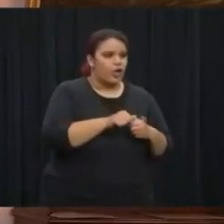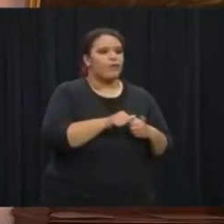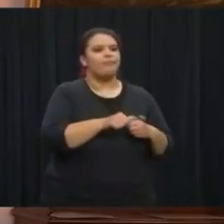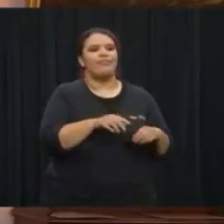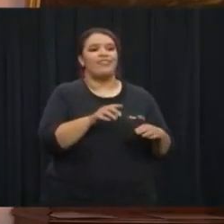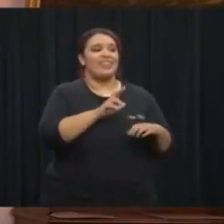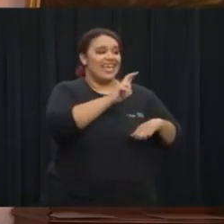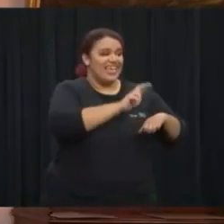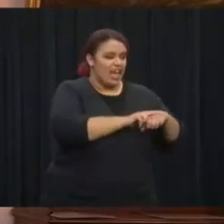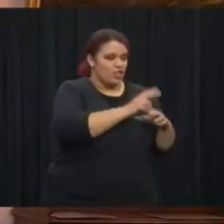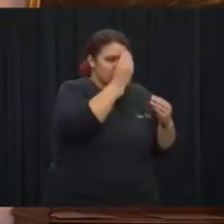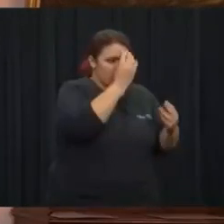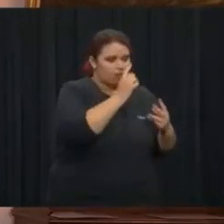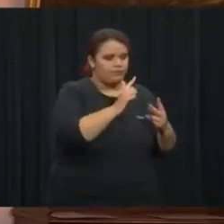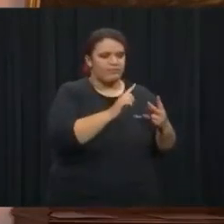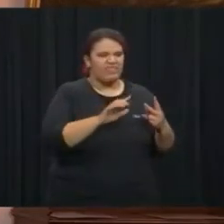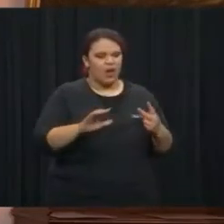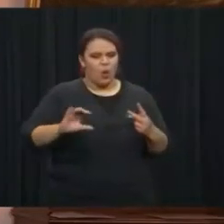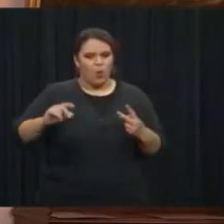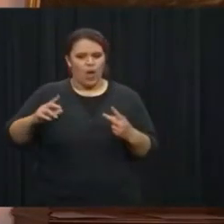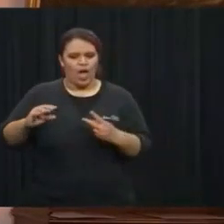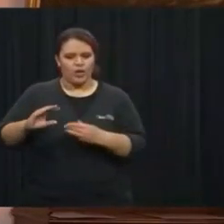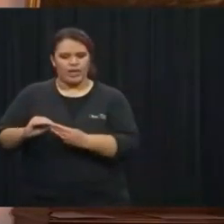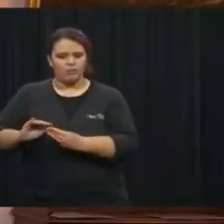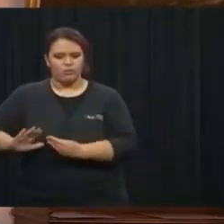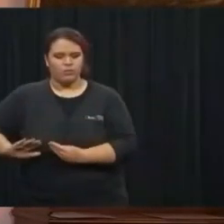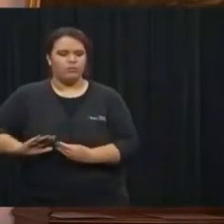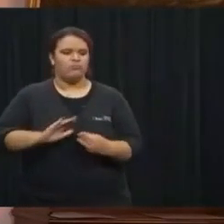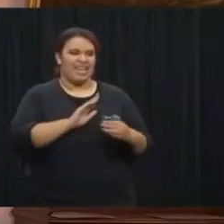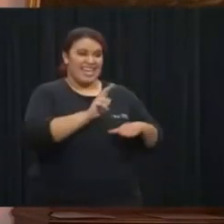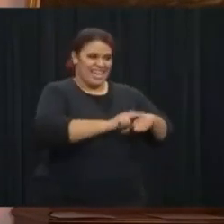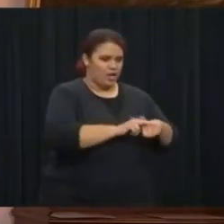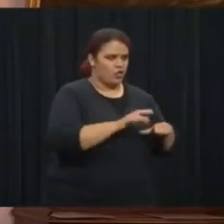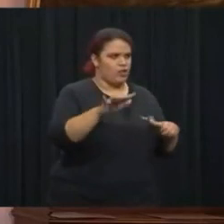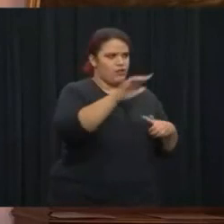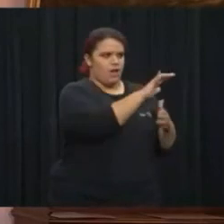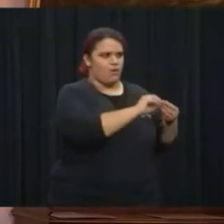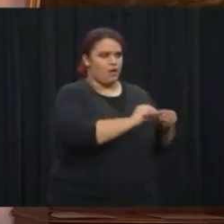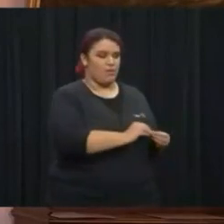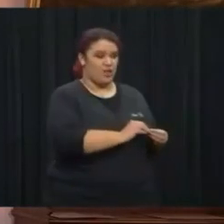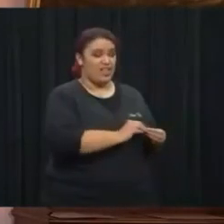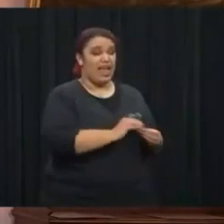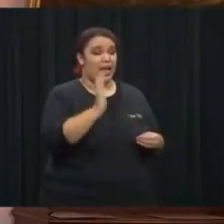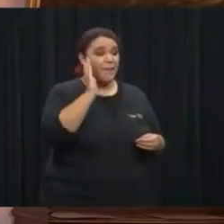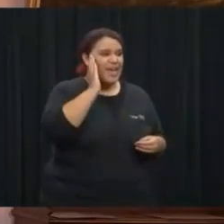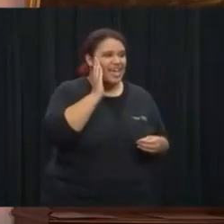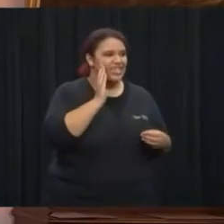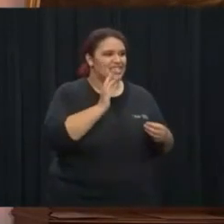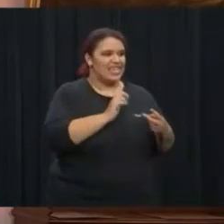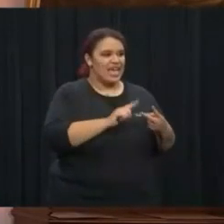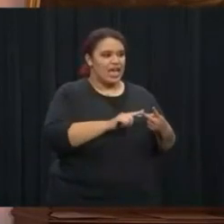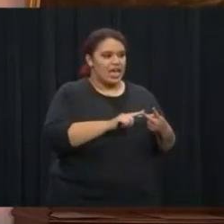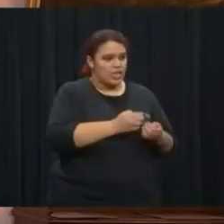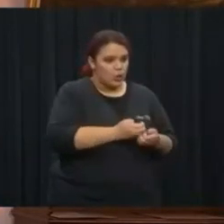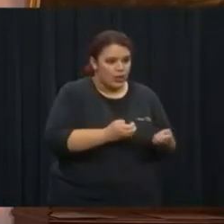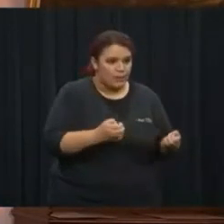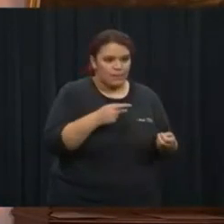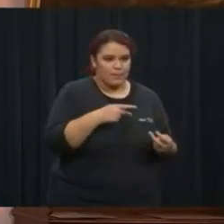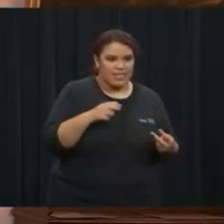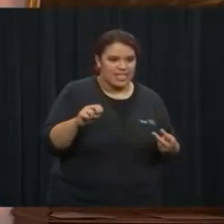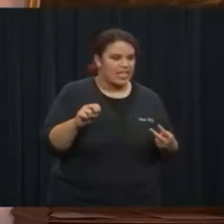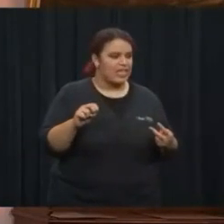close contact with your provider. Thank you. Thank you. Hey, Beth Berger, Columbus Dispatch again. One more